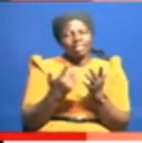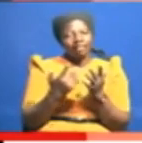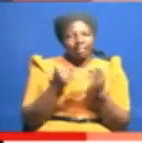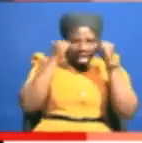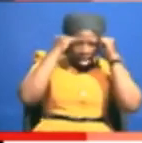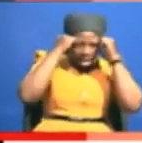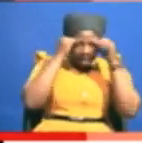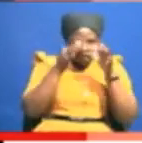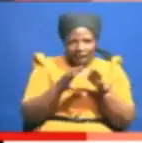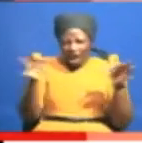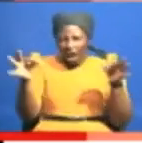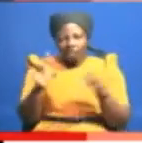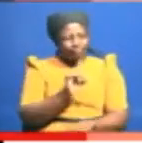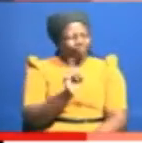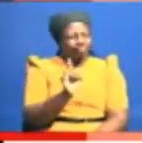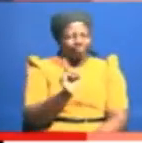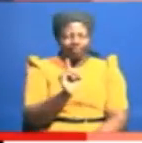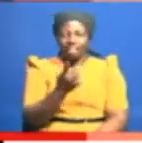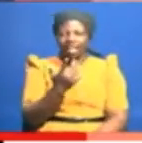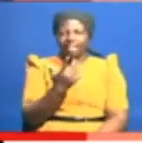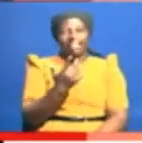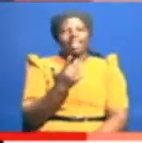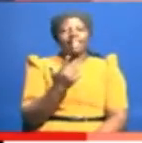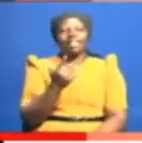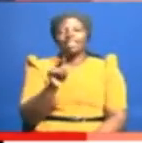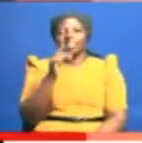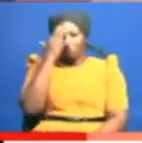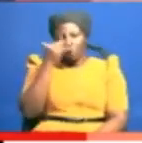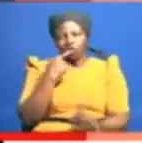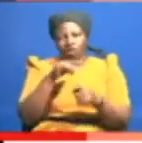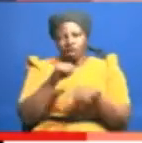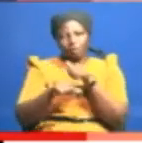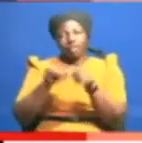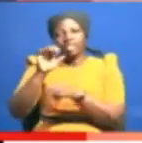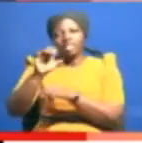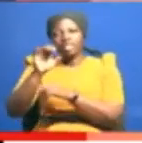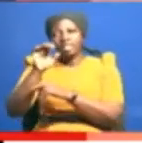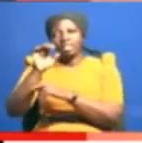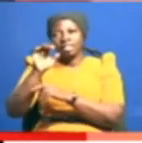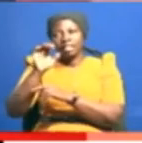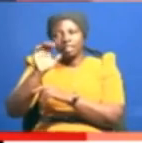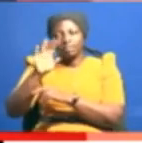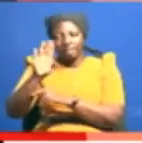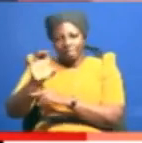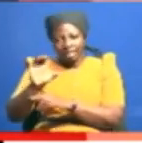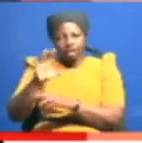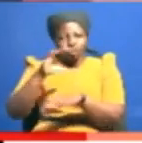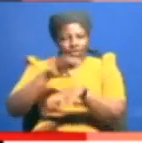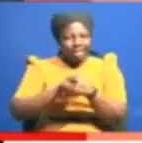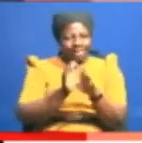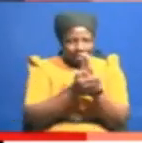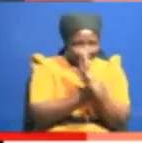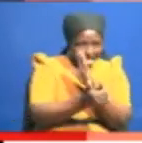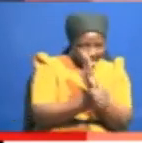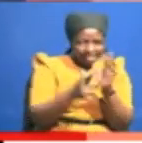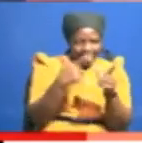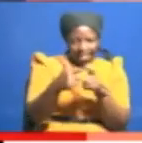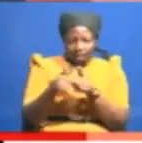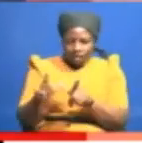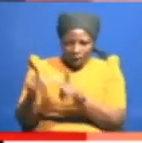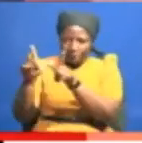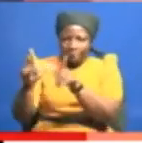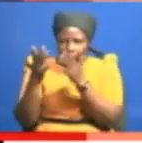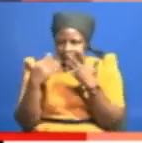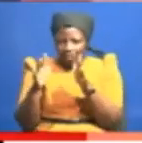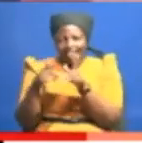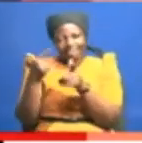time. And that's the purpose of when you talk about competency based. You acquire competence, mm-hmm. then you can be certified on that competence, and that competence gives you the